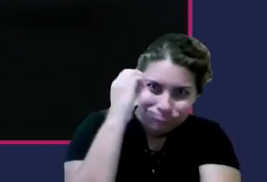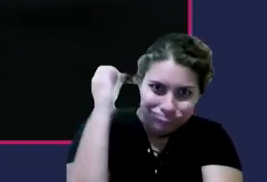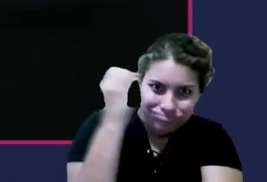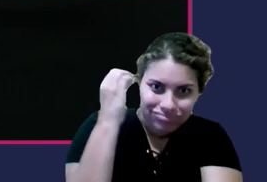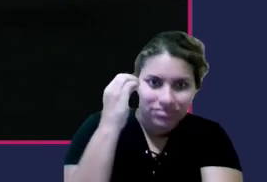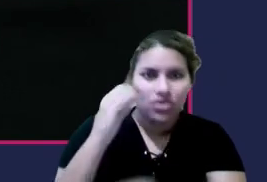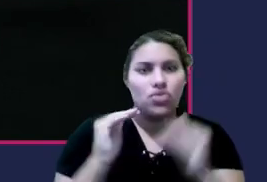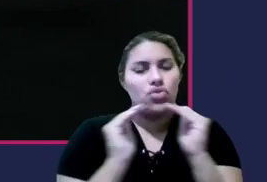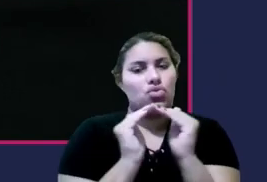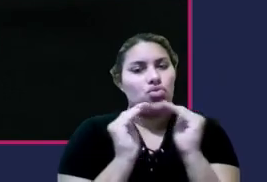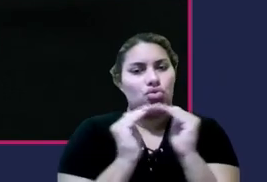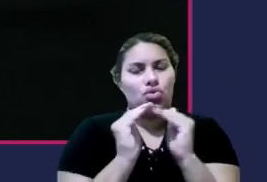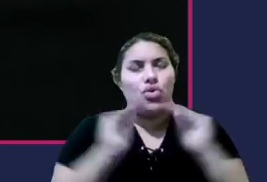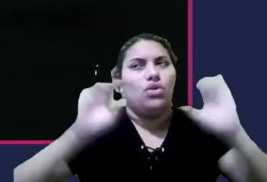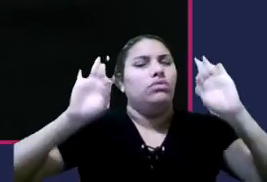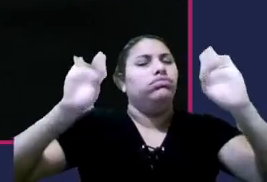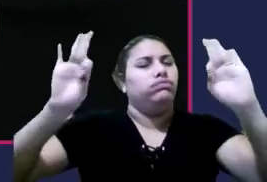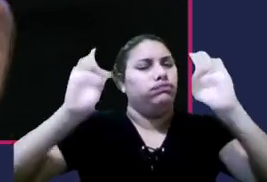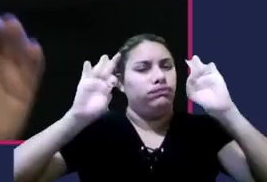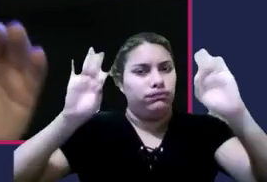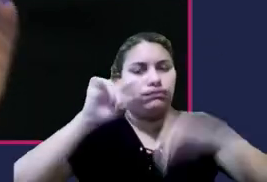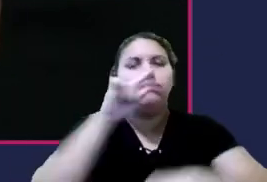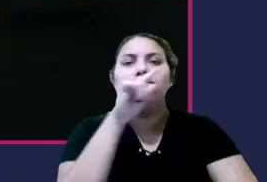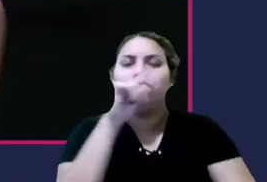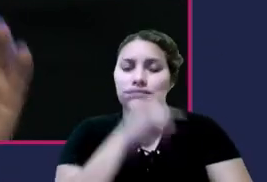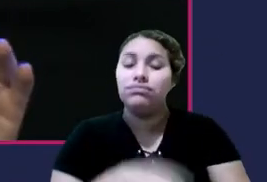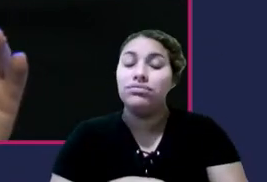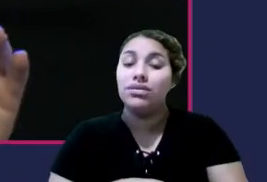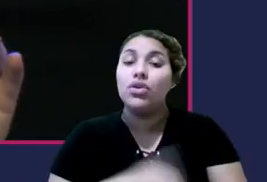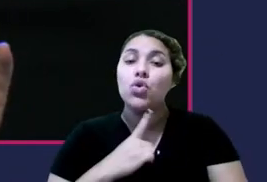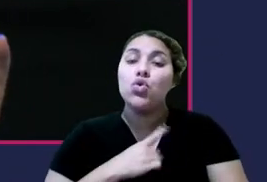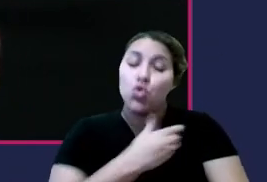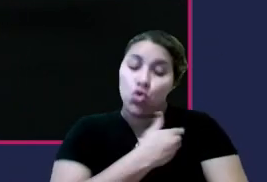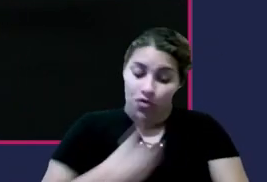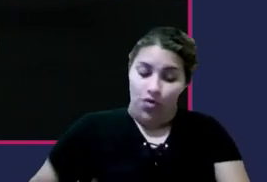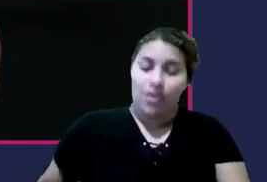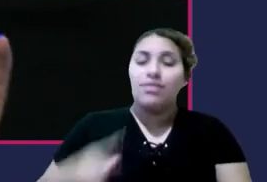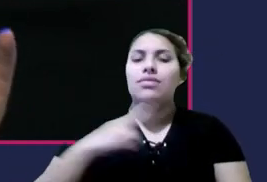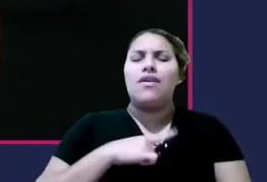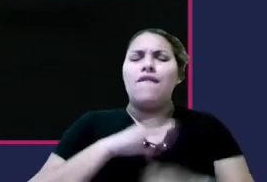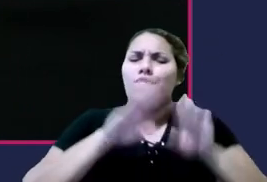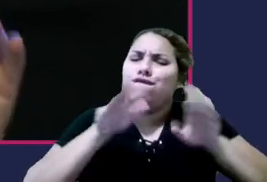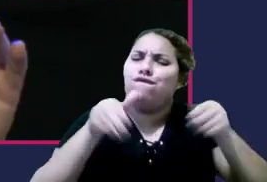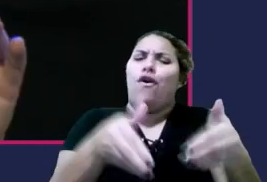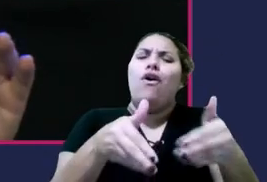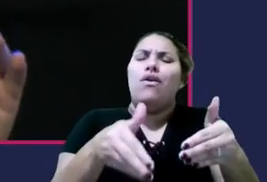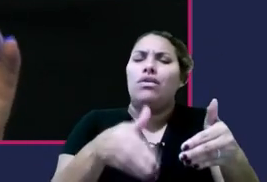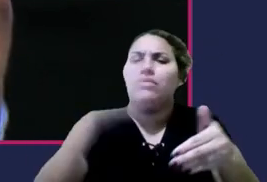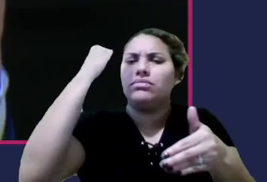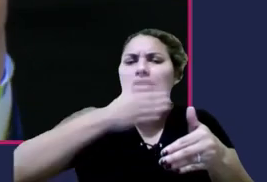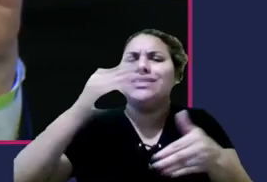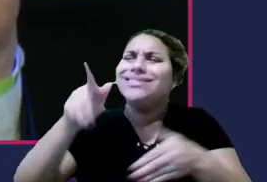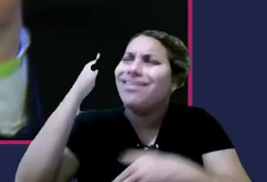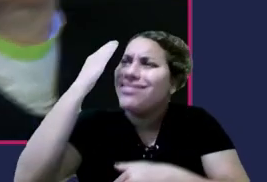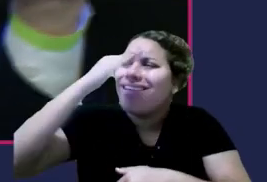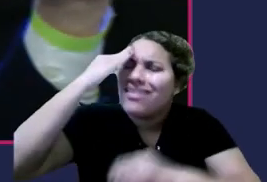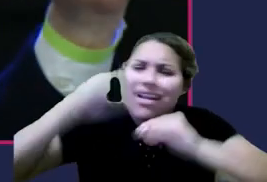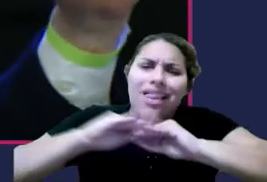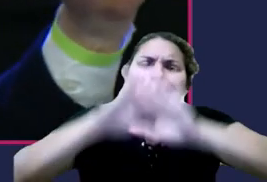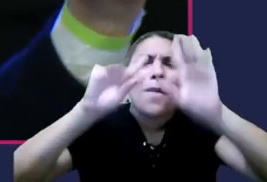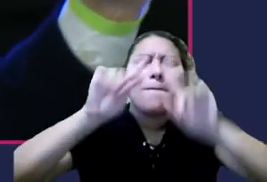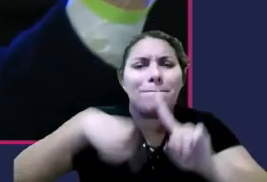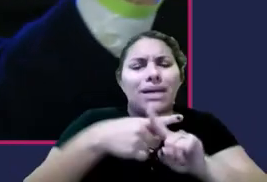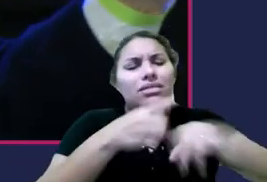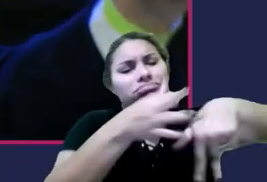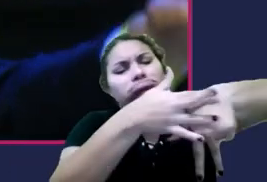have in Porto Alegre, Casa Hunter, which is awesome. Governments need to focus in understanding more